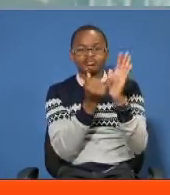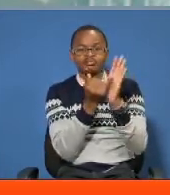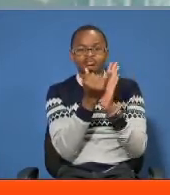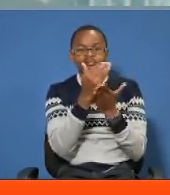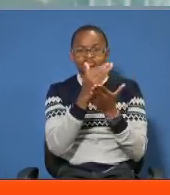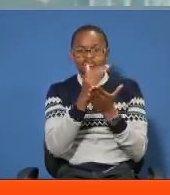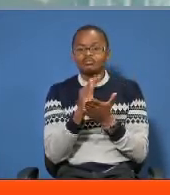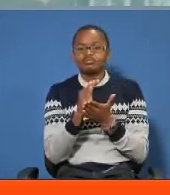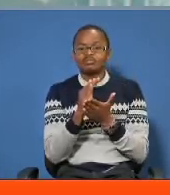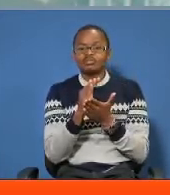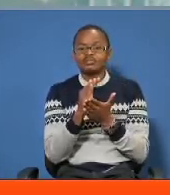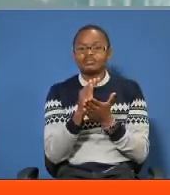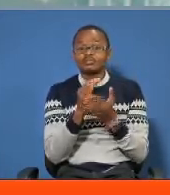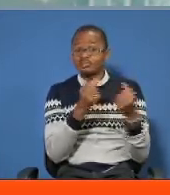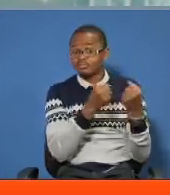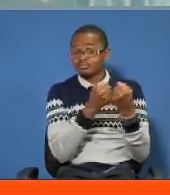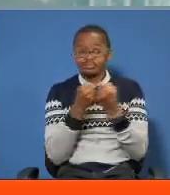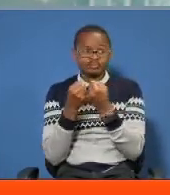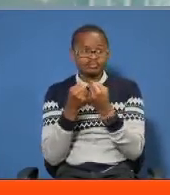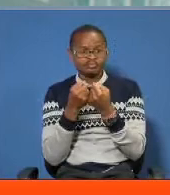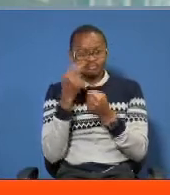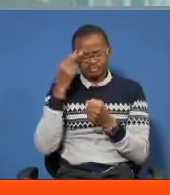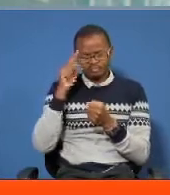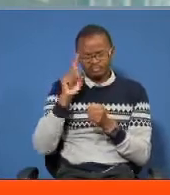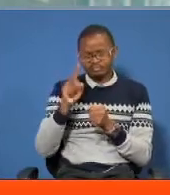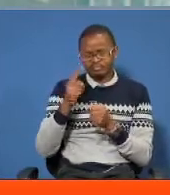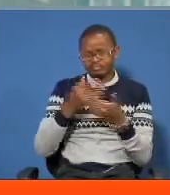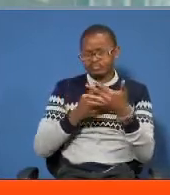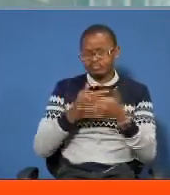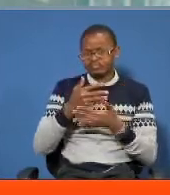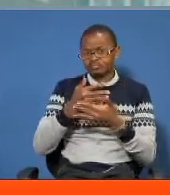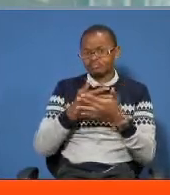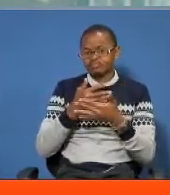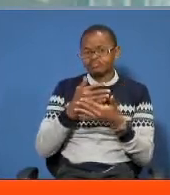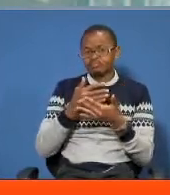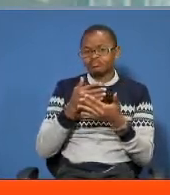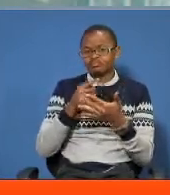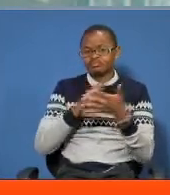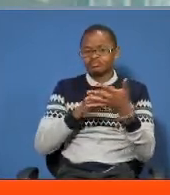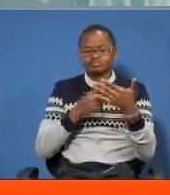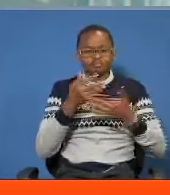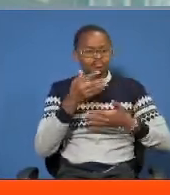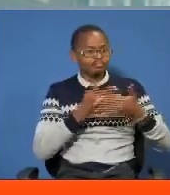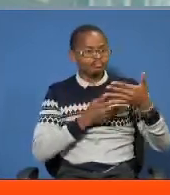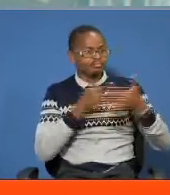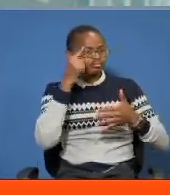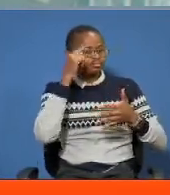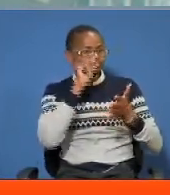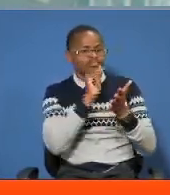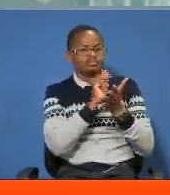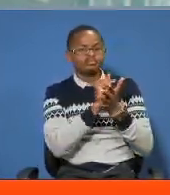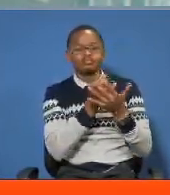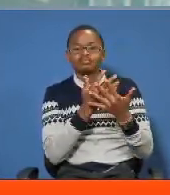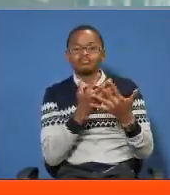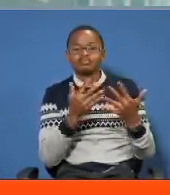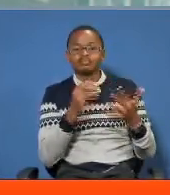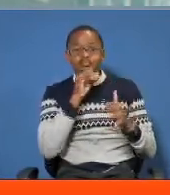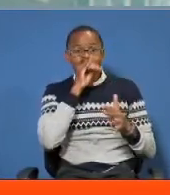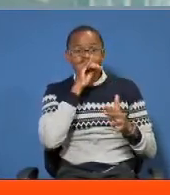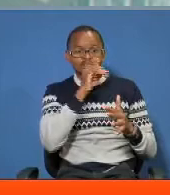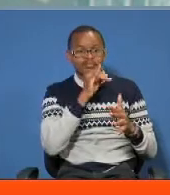the scaling part has some challenges. But let's look at the business model. In other words, what's the business model for that